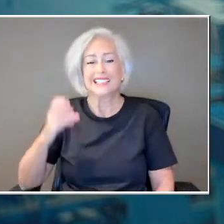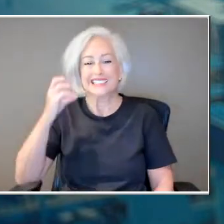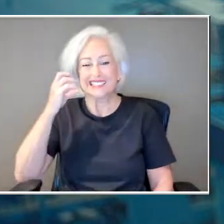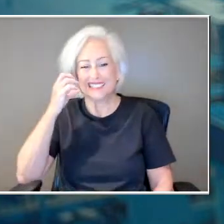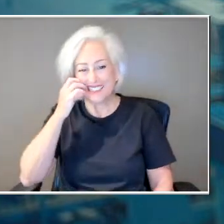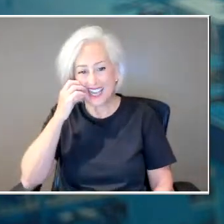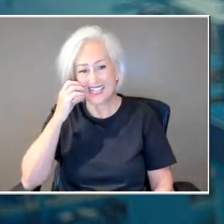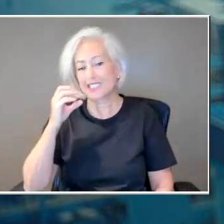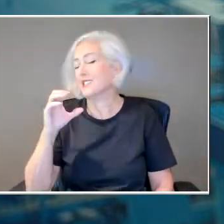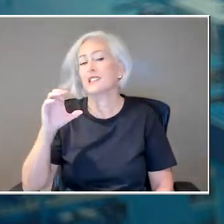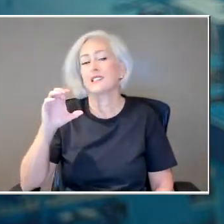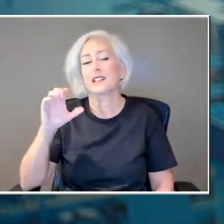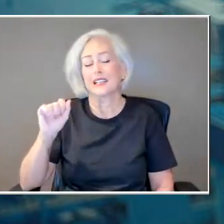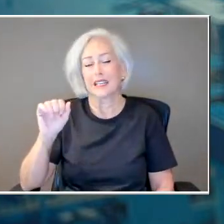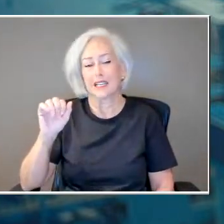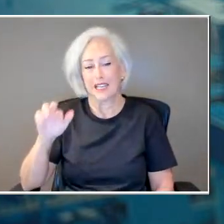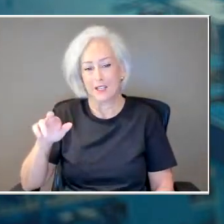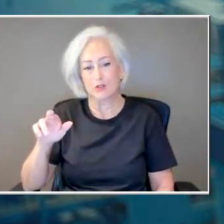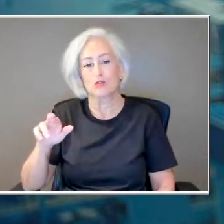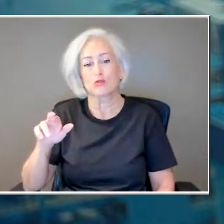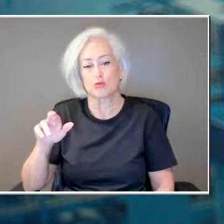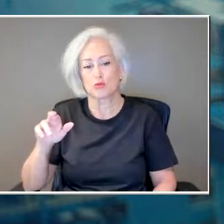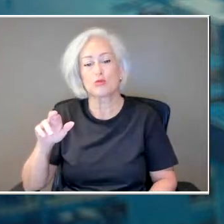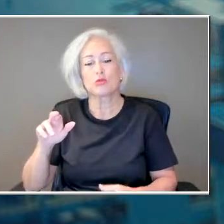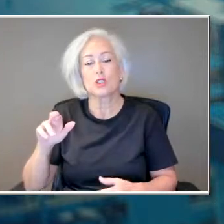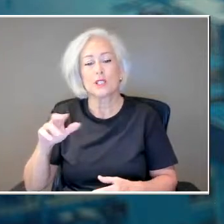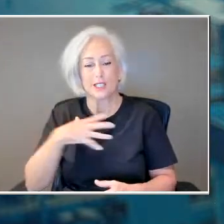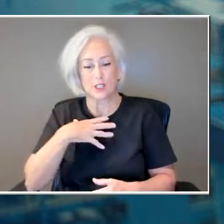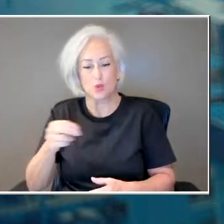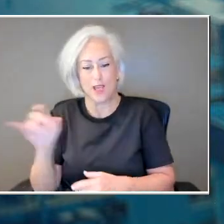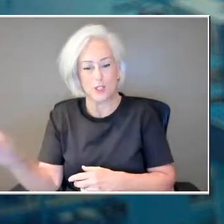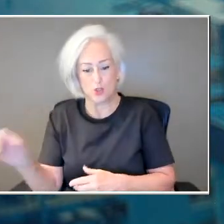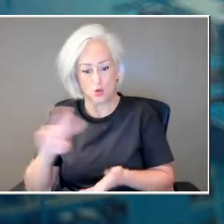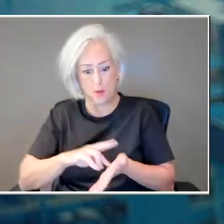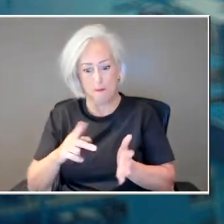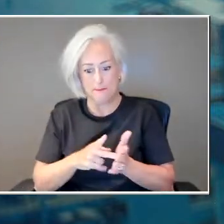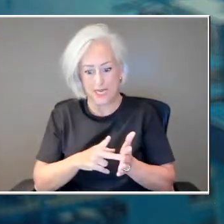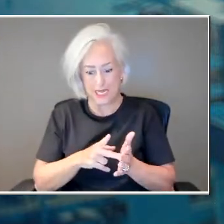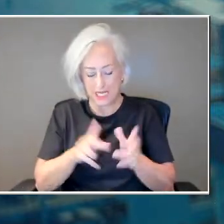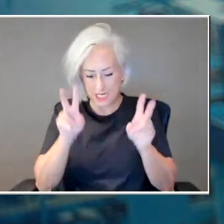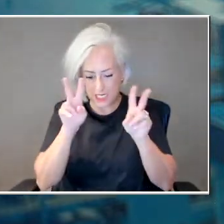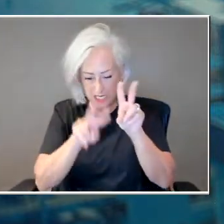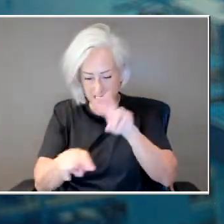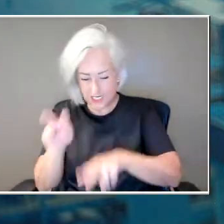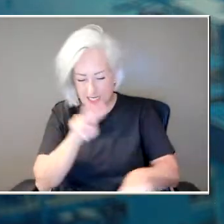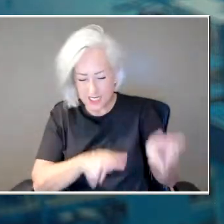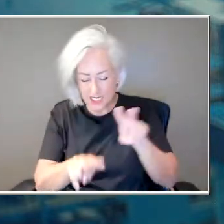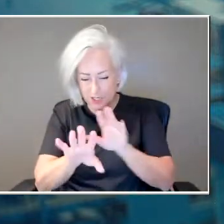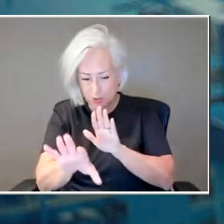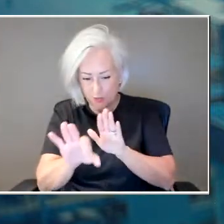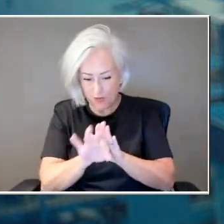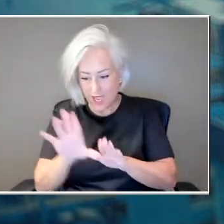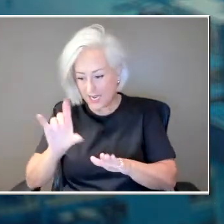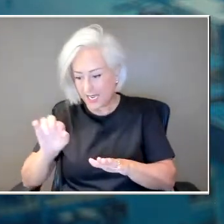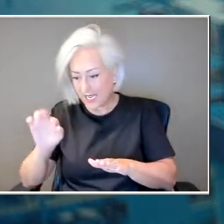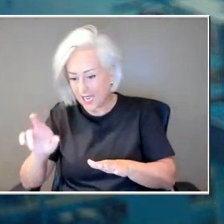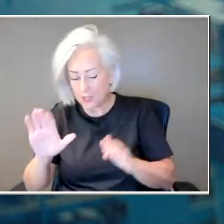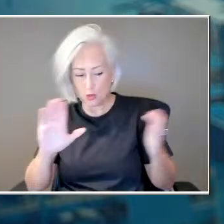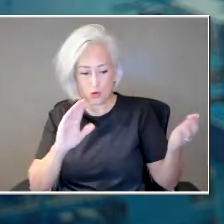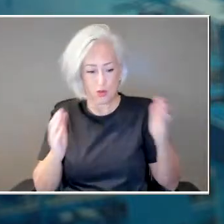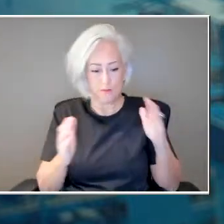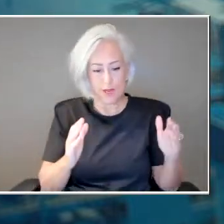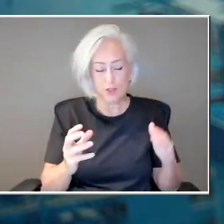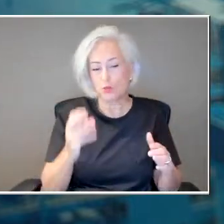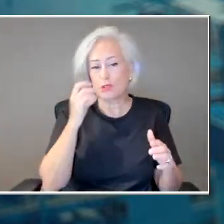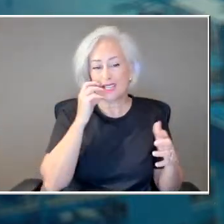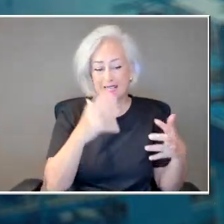ball in snow. So it's much more challenging, and those other supplemental imaging modalities can really help